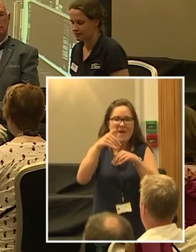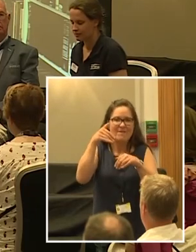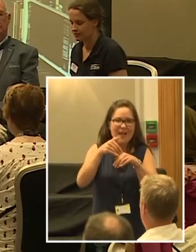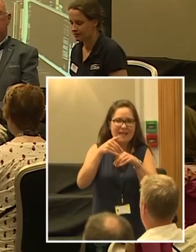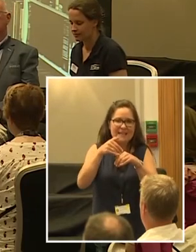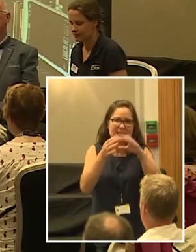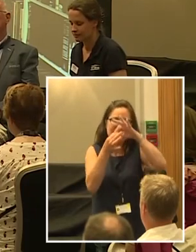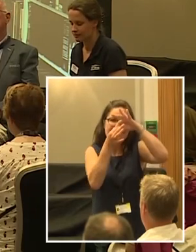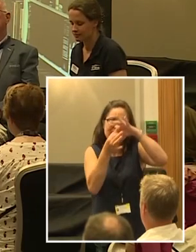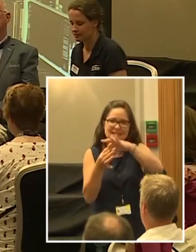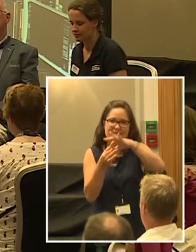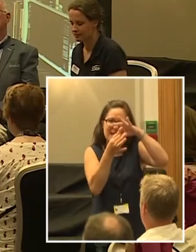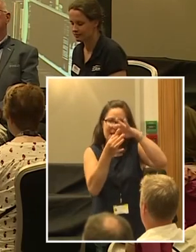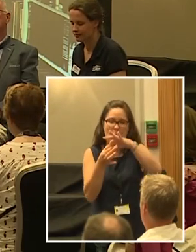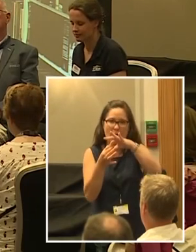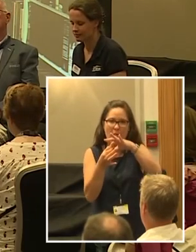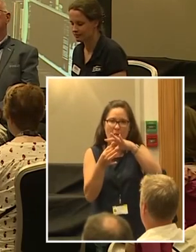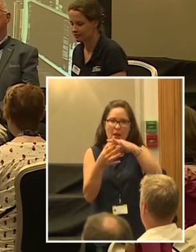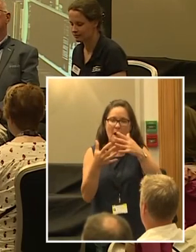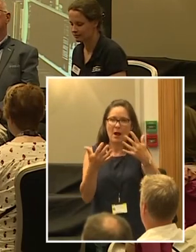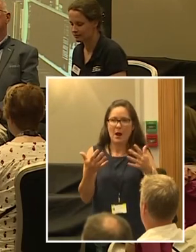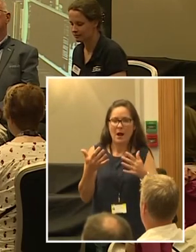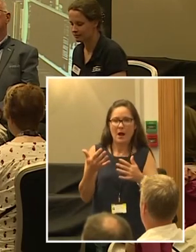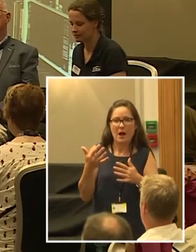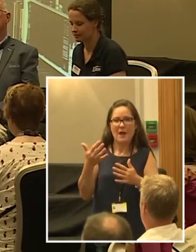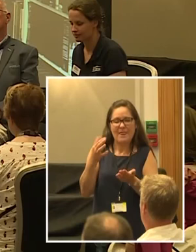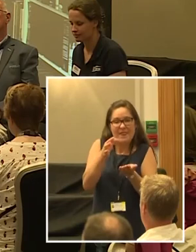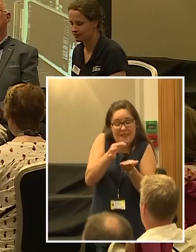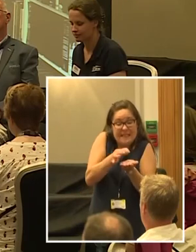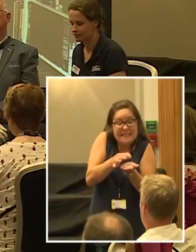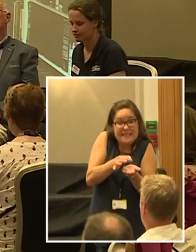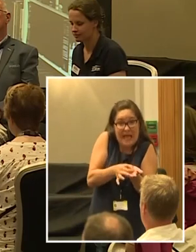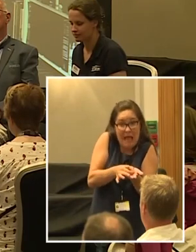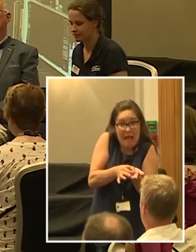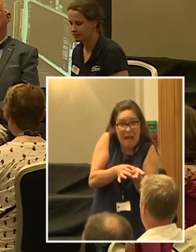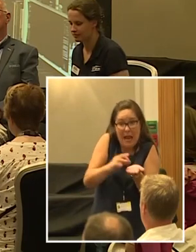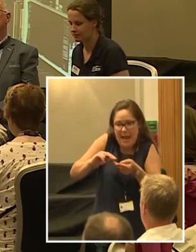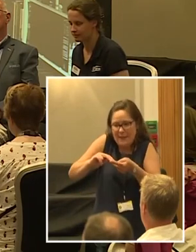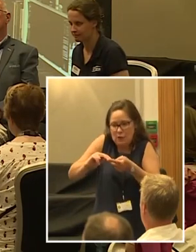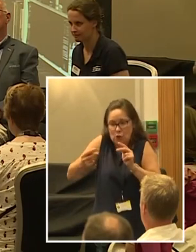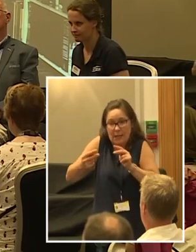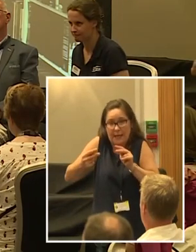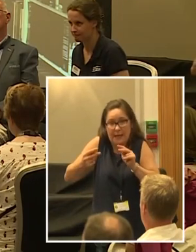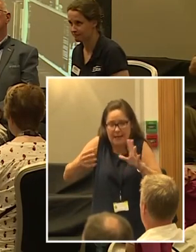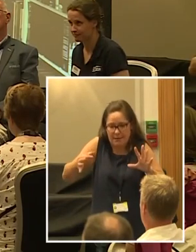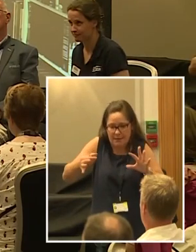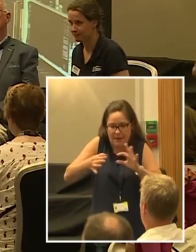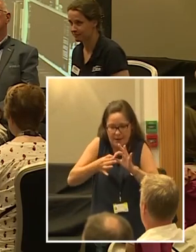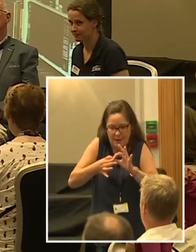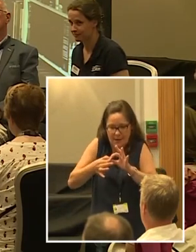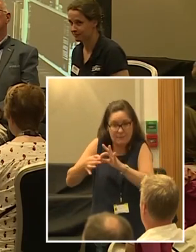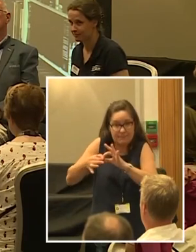gene and the manufacturing processes in the cell. So by switching off that